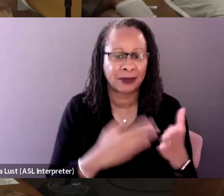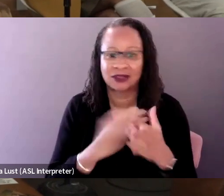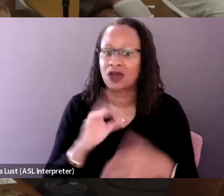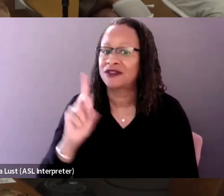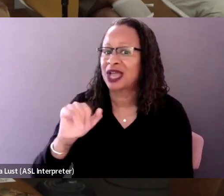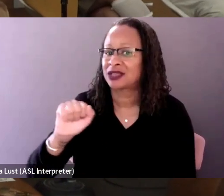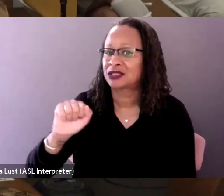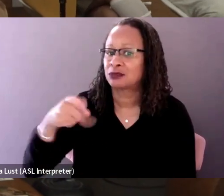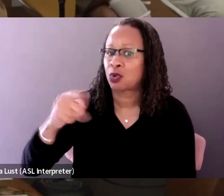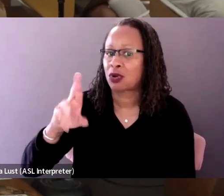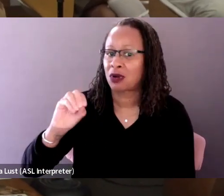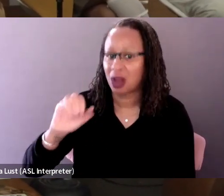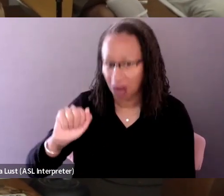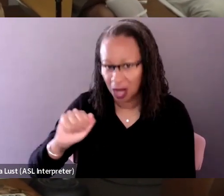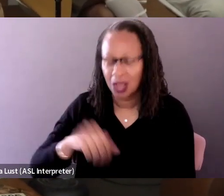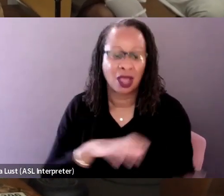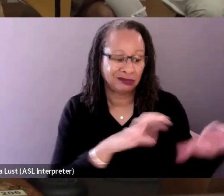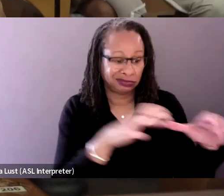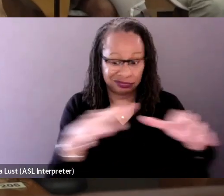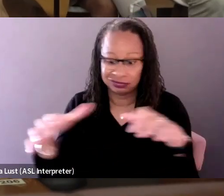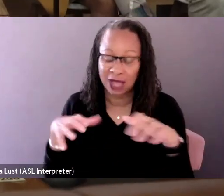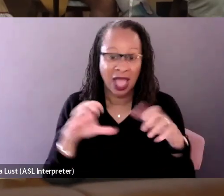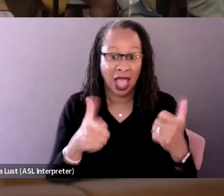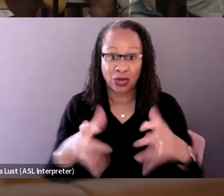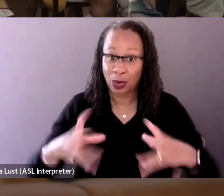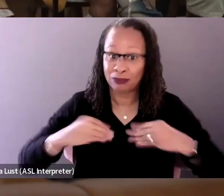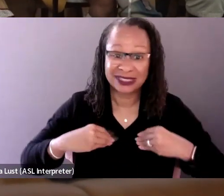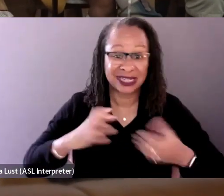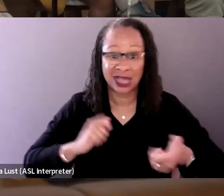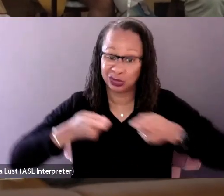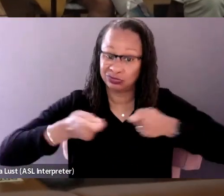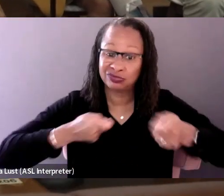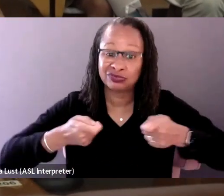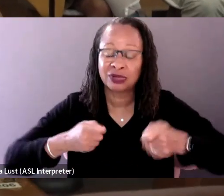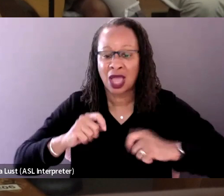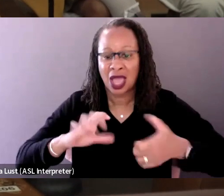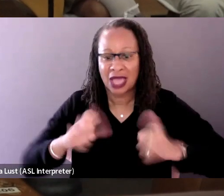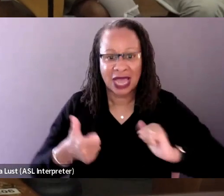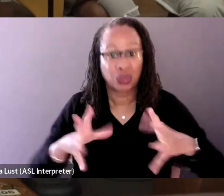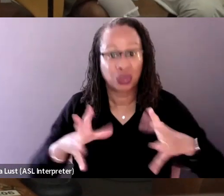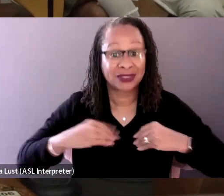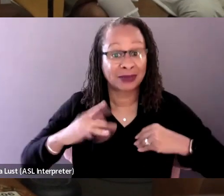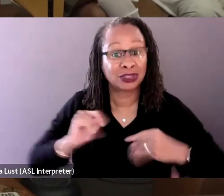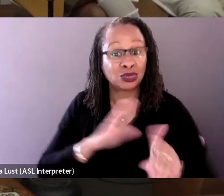of how you embrace it and deal with it, and how you actually. I think the bigger thing is accept it. And I think this film really puts a lot of